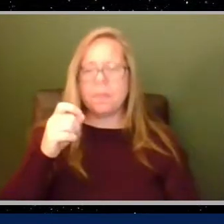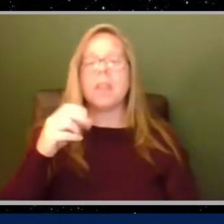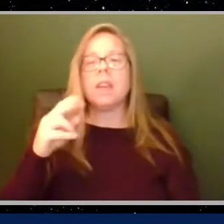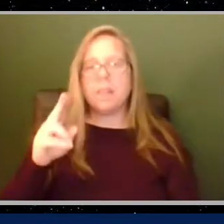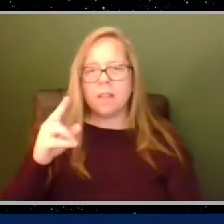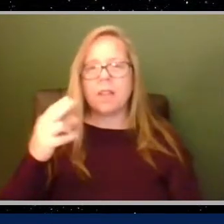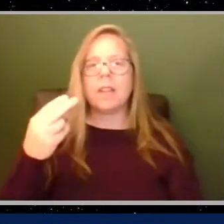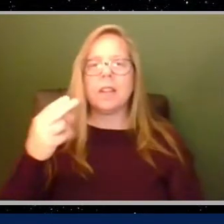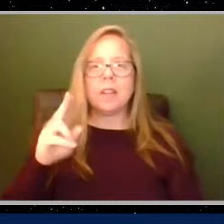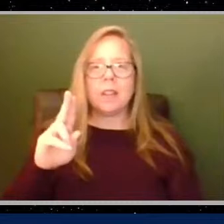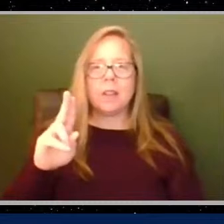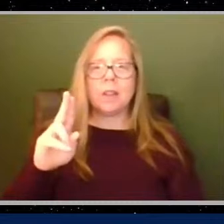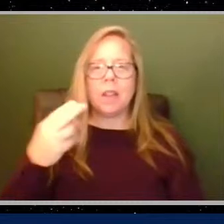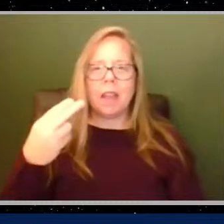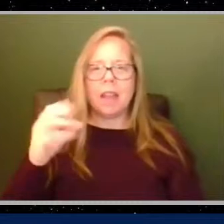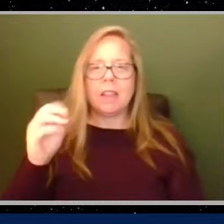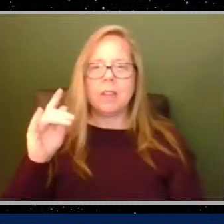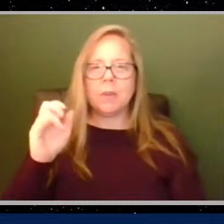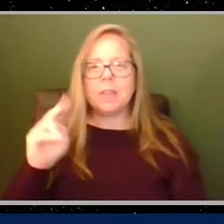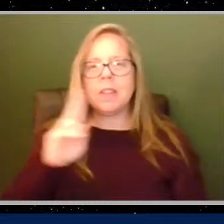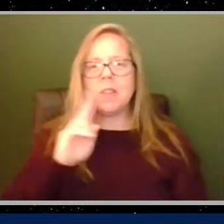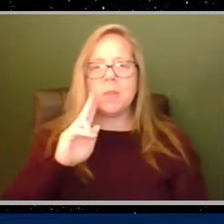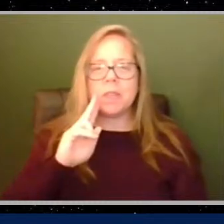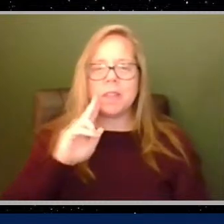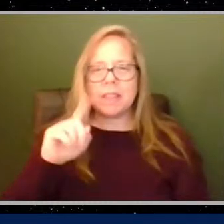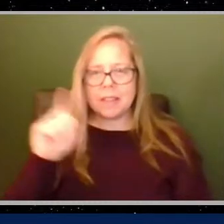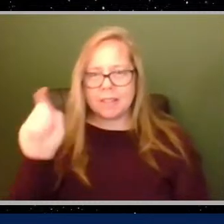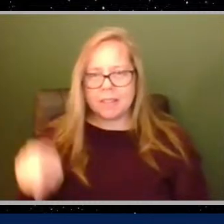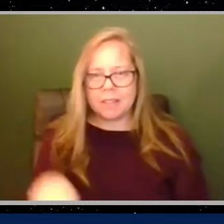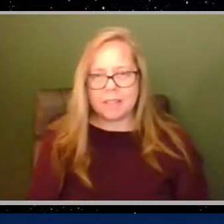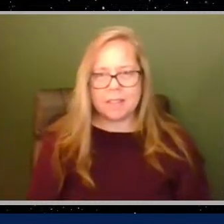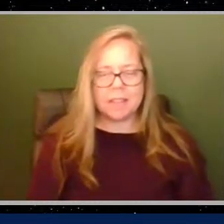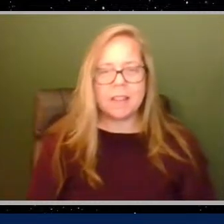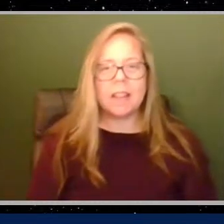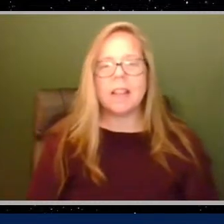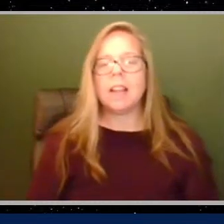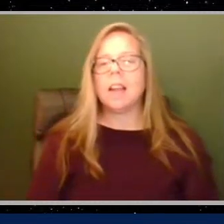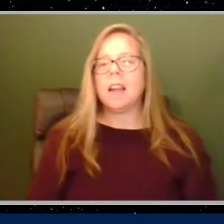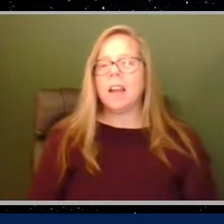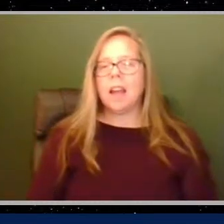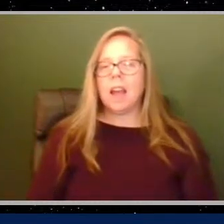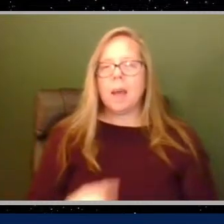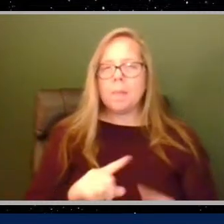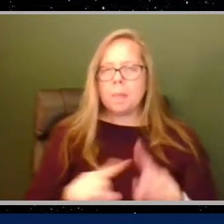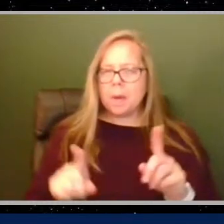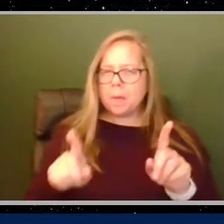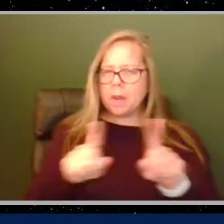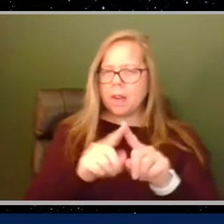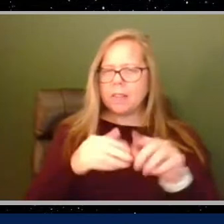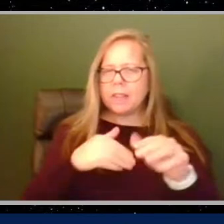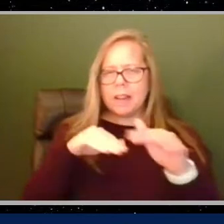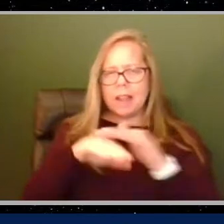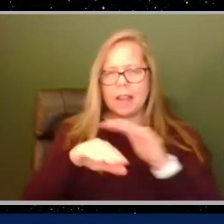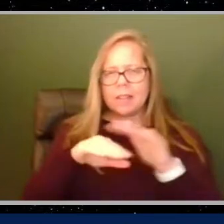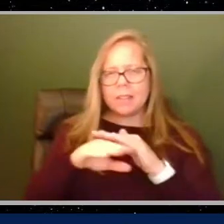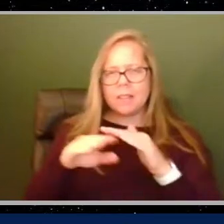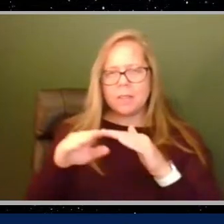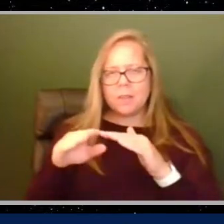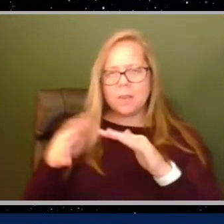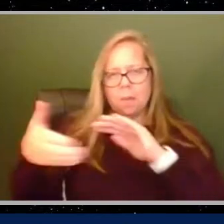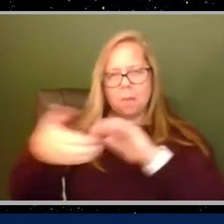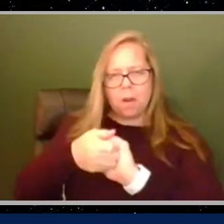Houston. I'm sorry, Houston. Oh, okay. But we did have access to a partner flight where 2 of